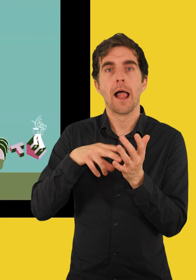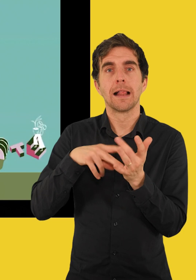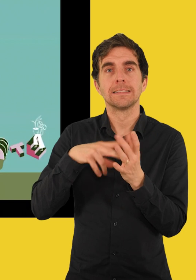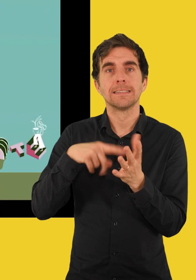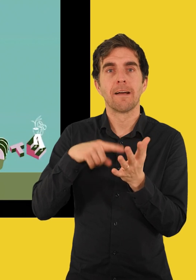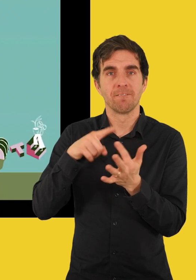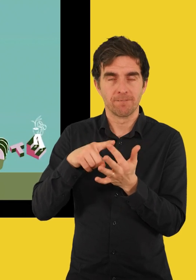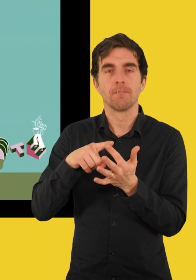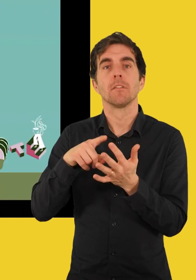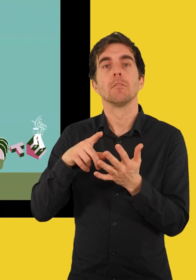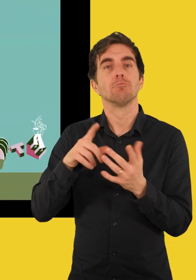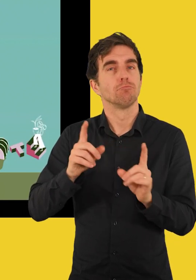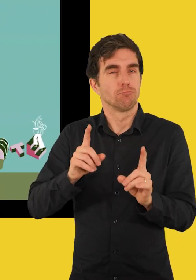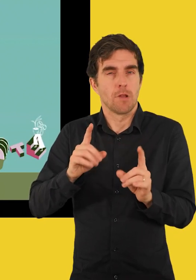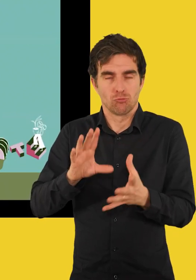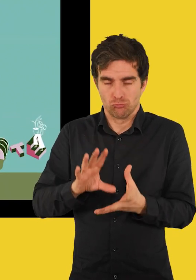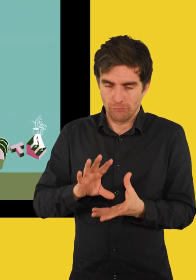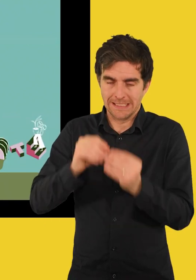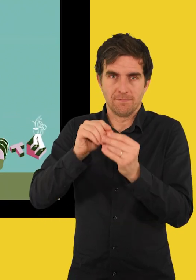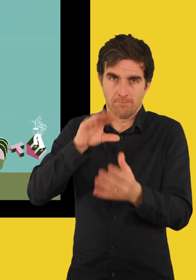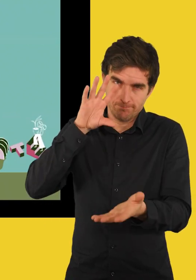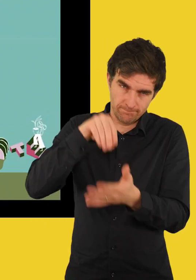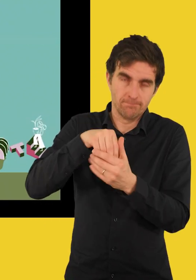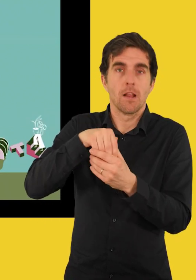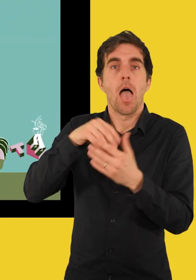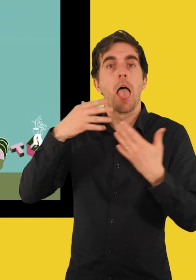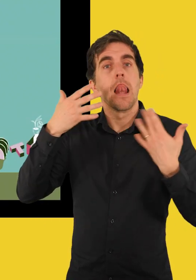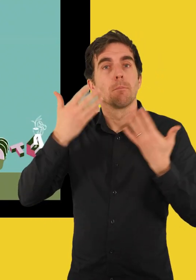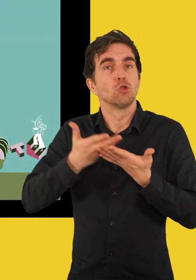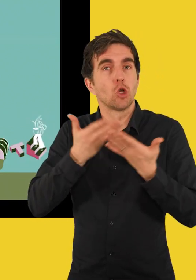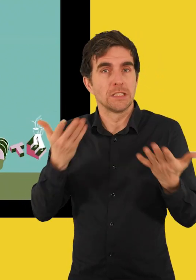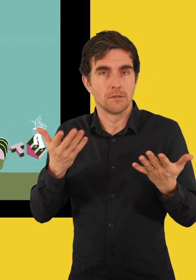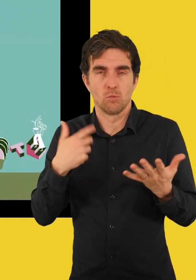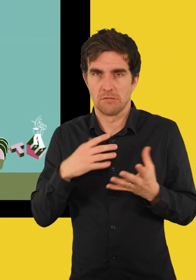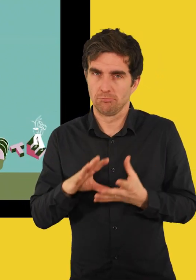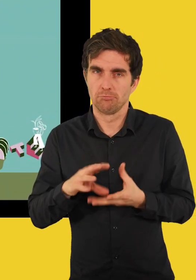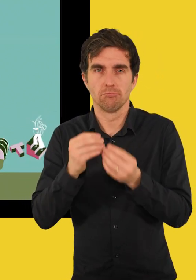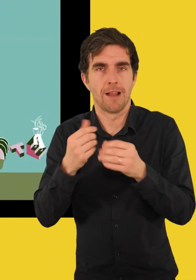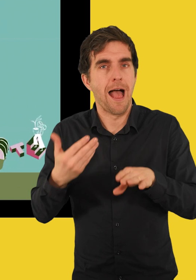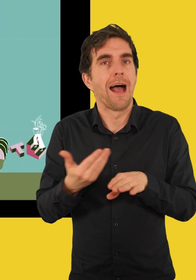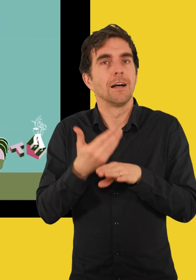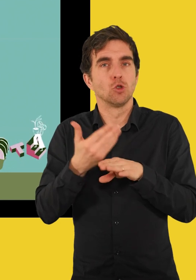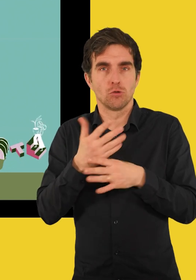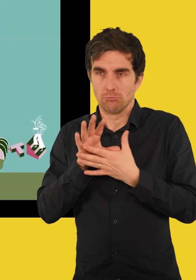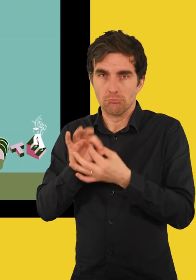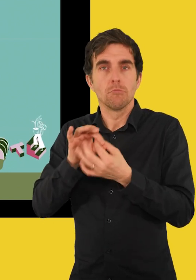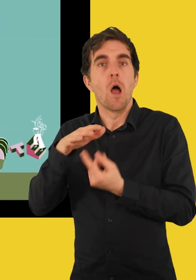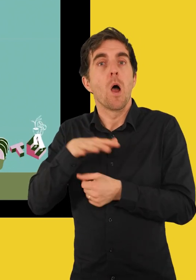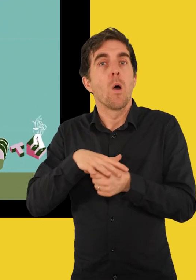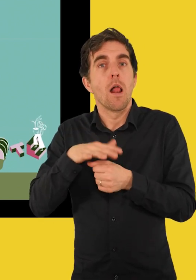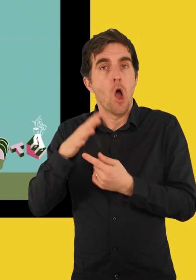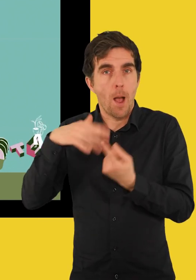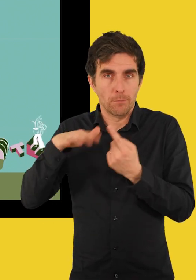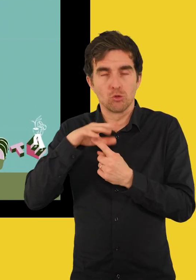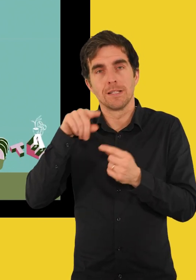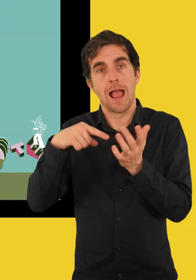CULTIVATE. It places creativity at the heart of climate justice, and we developed actions with local communities